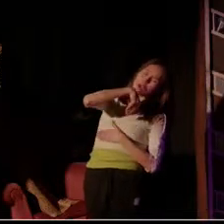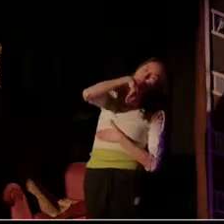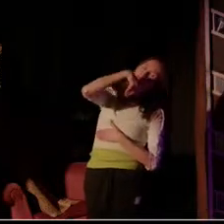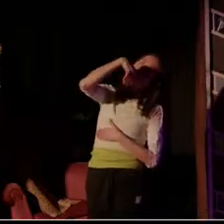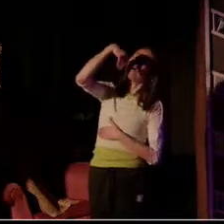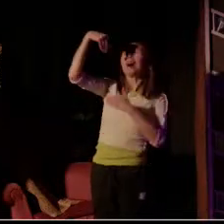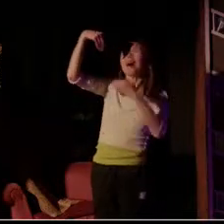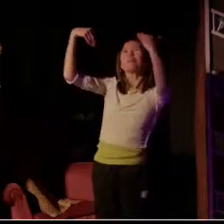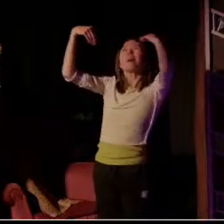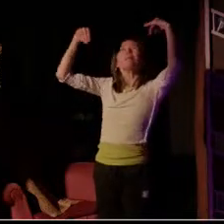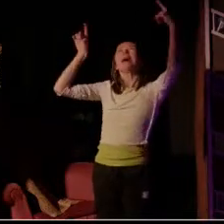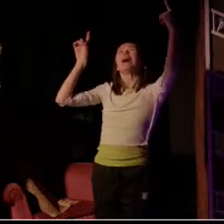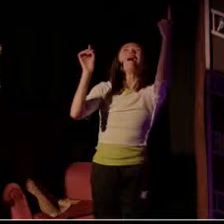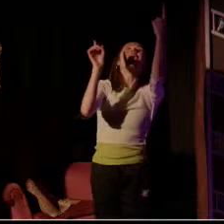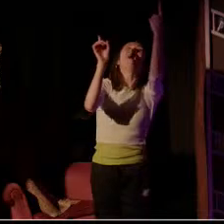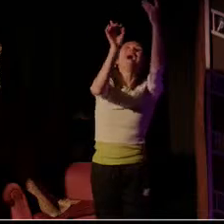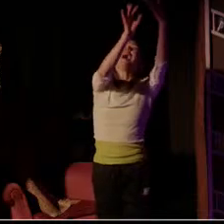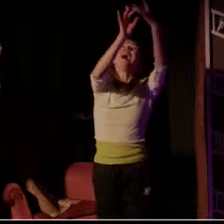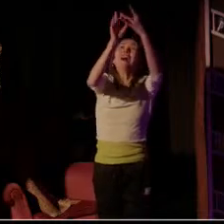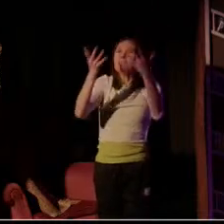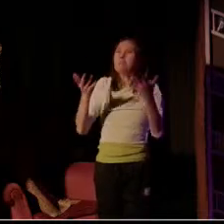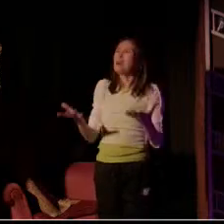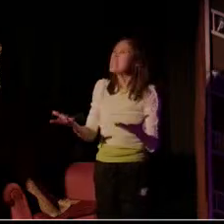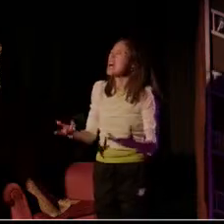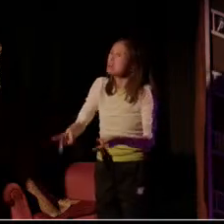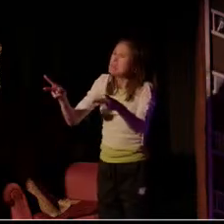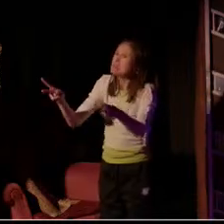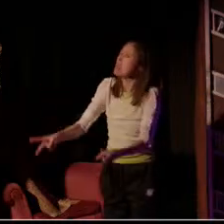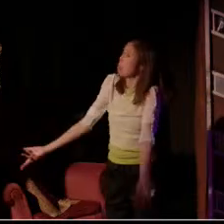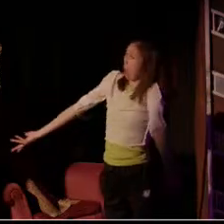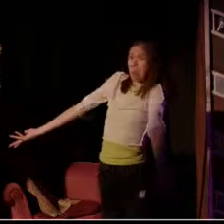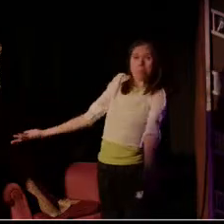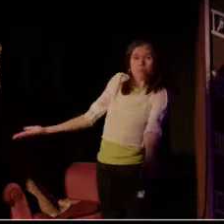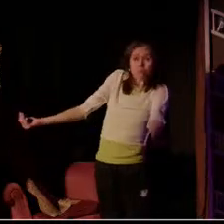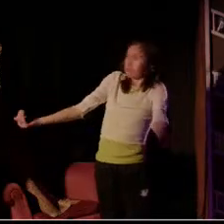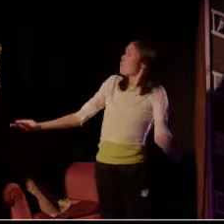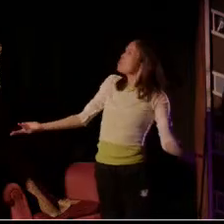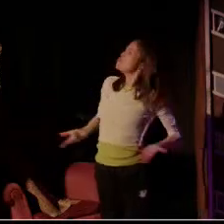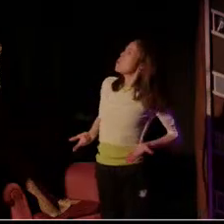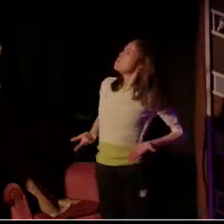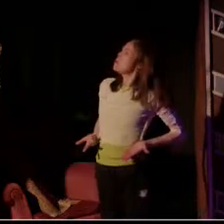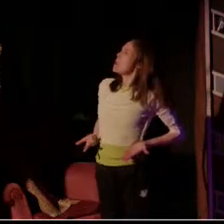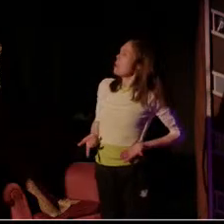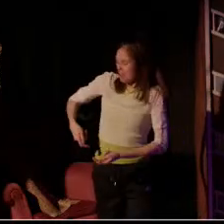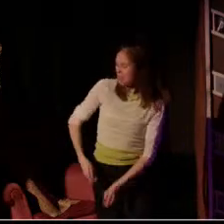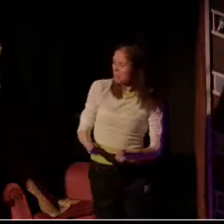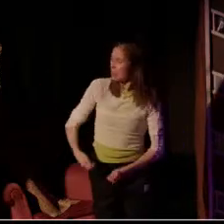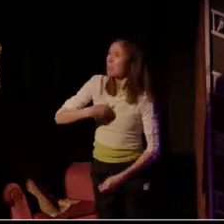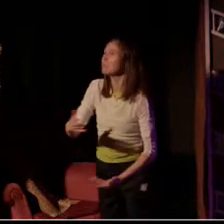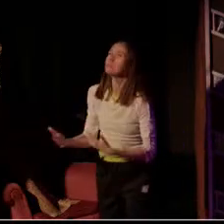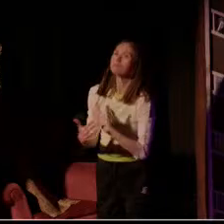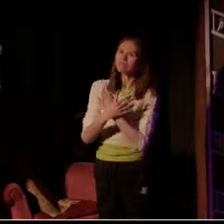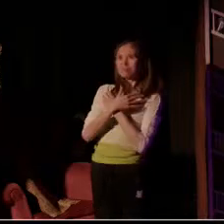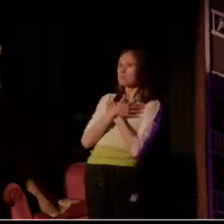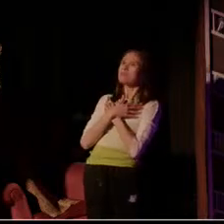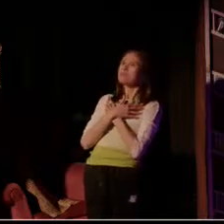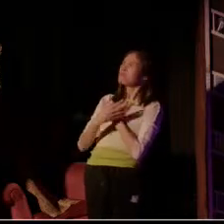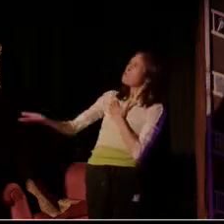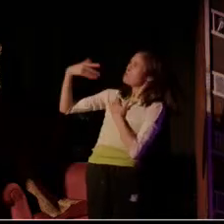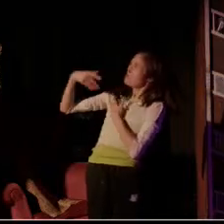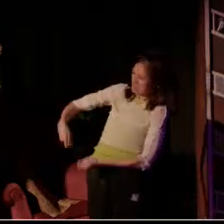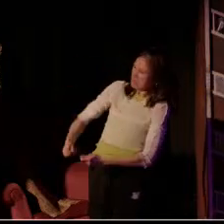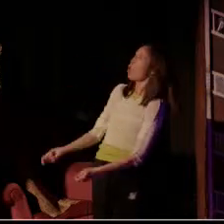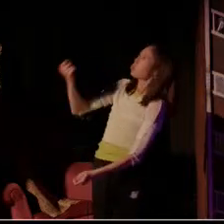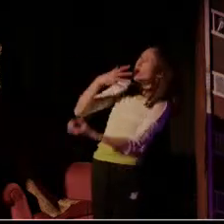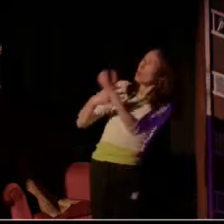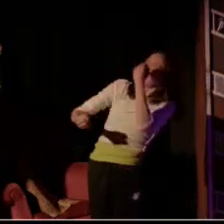me where no priest shovels in dirt. Cursed wretch! You knew this were Florizel, yet you dared